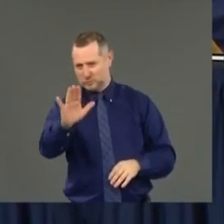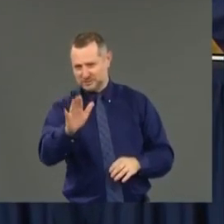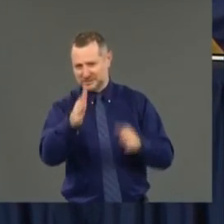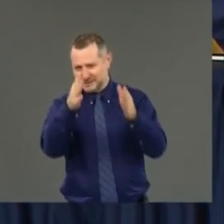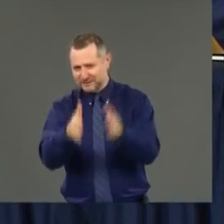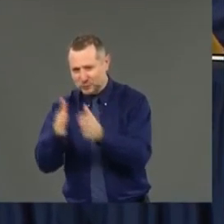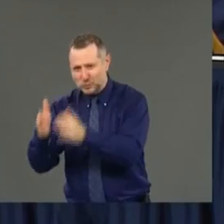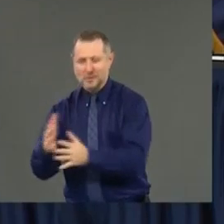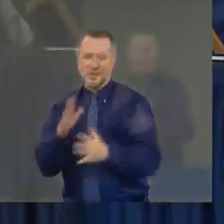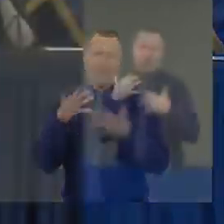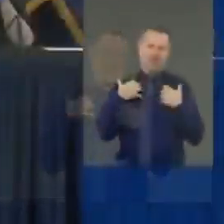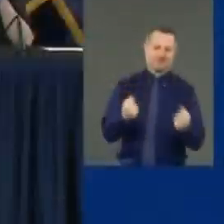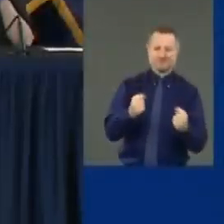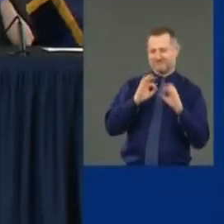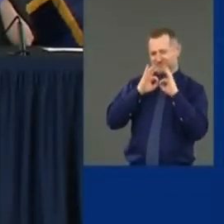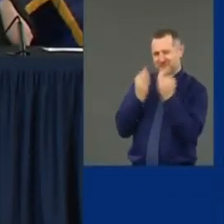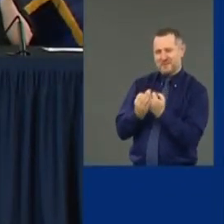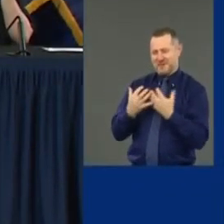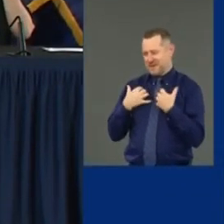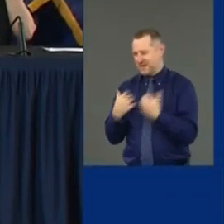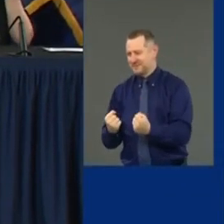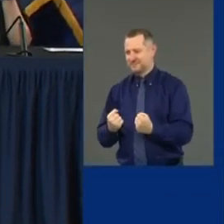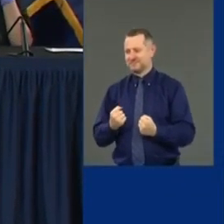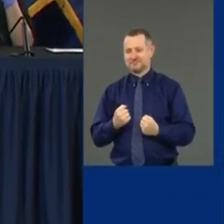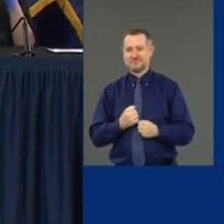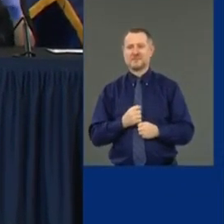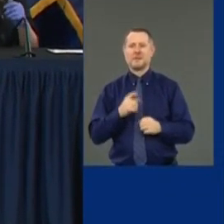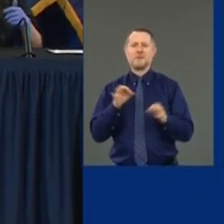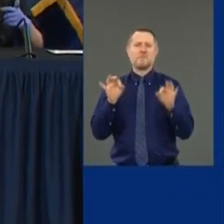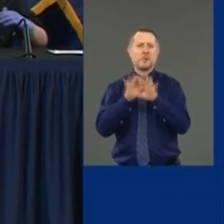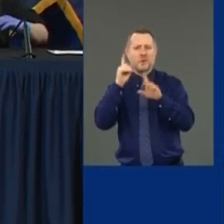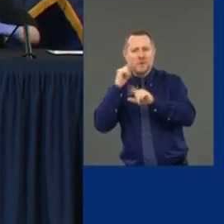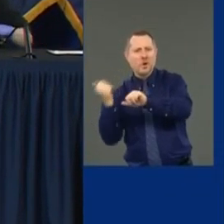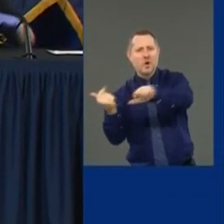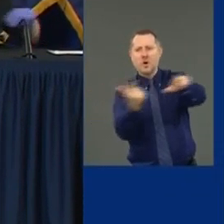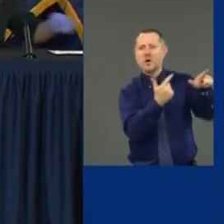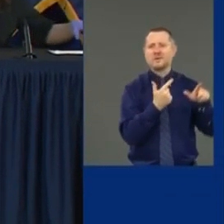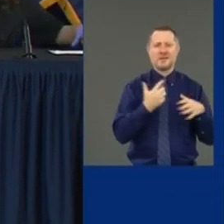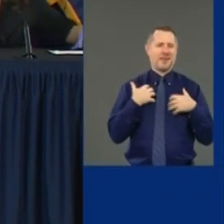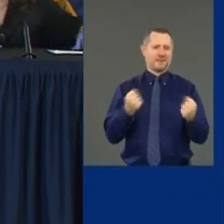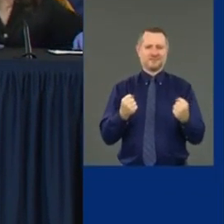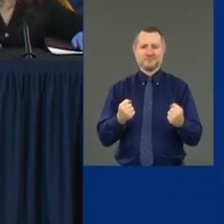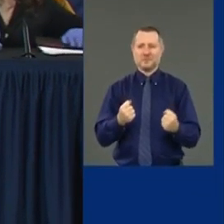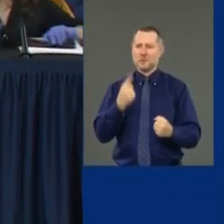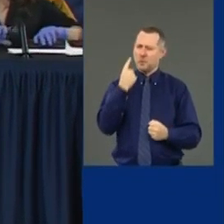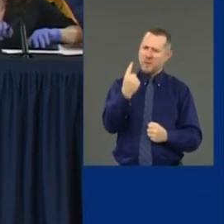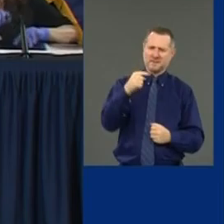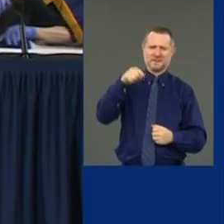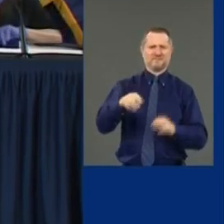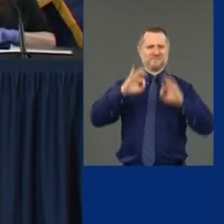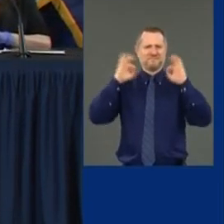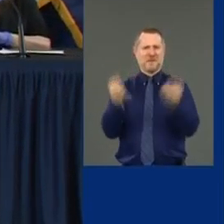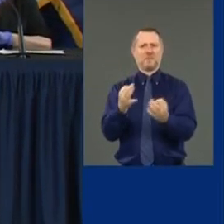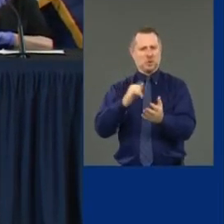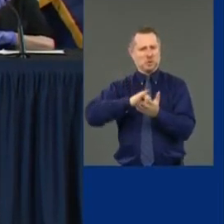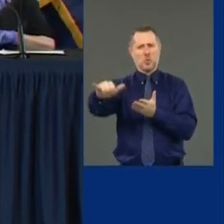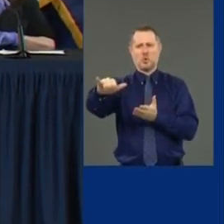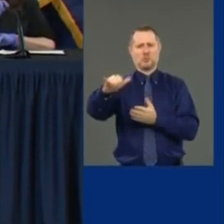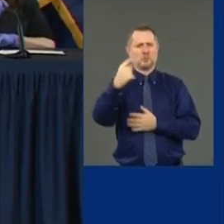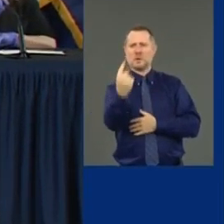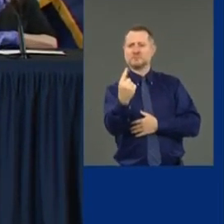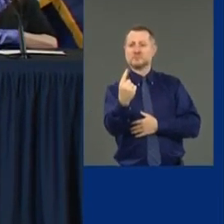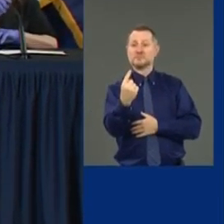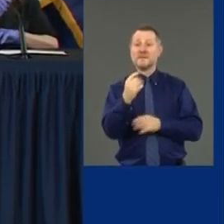family's health, and it's important for all our health. We're one family in New York, one family in